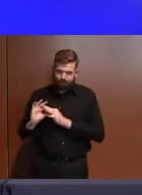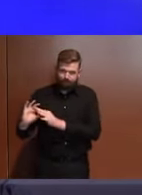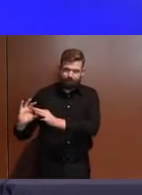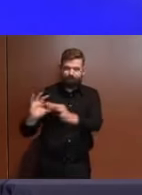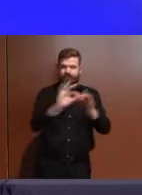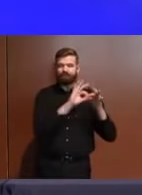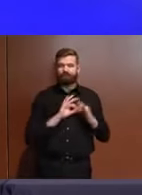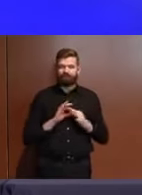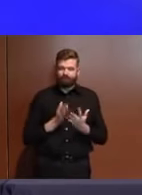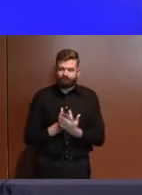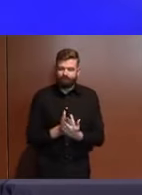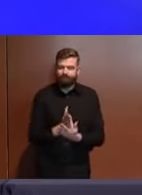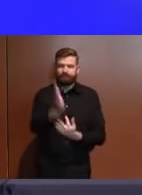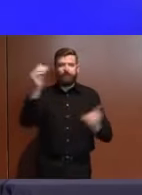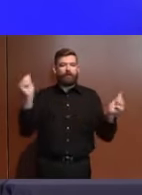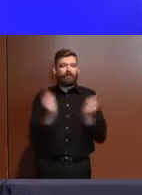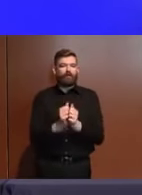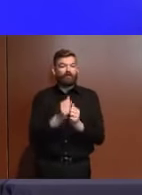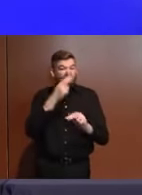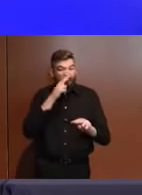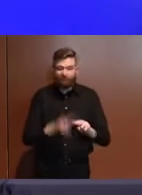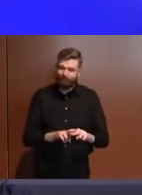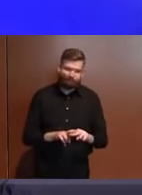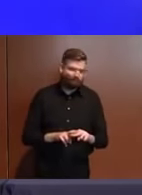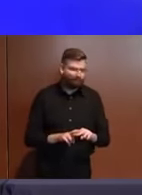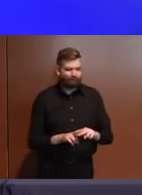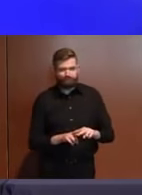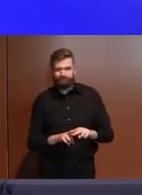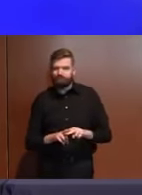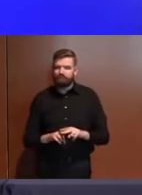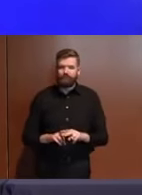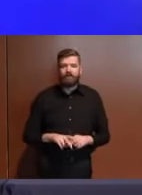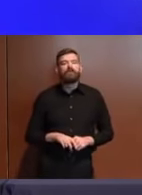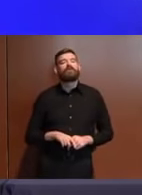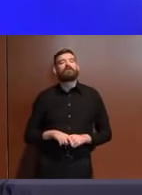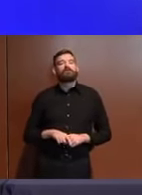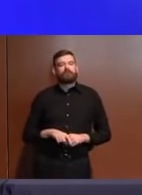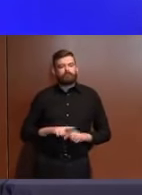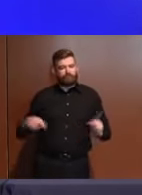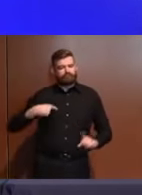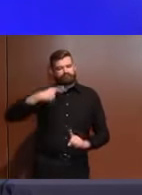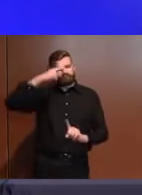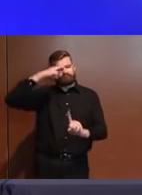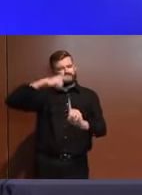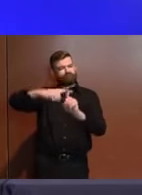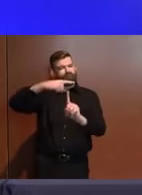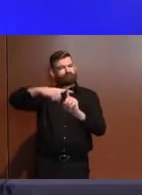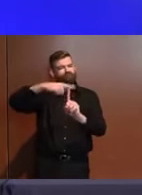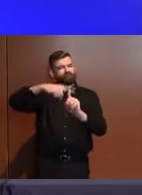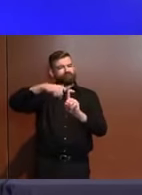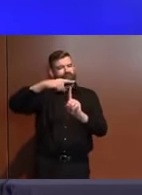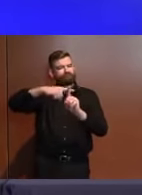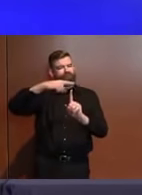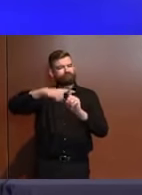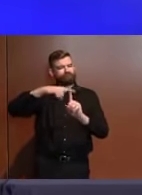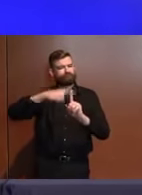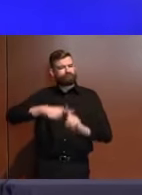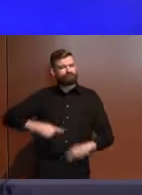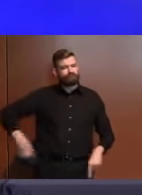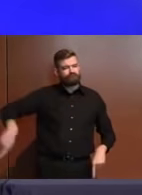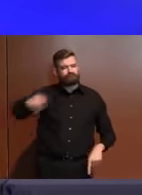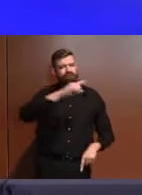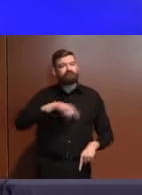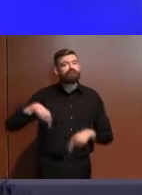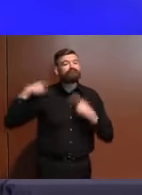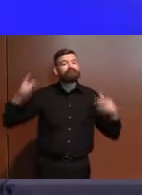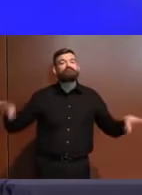fun, but I'm convinced beyond the shadow of a doubt that what we're doing will work. And it won't be as fast